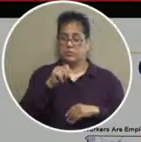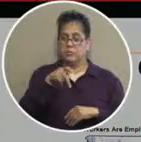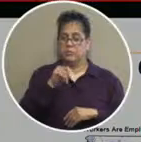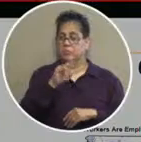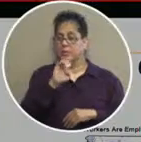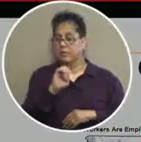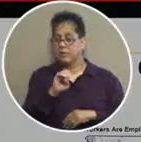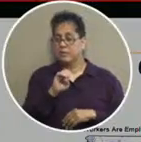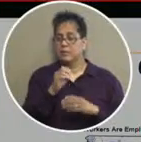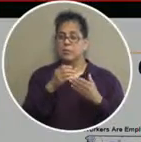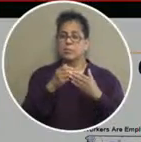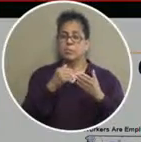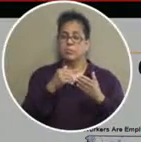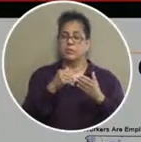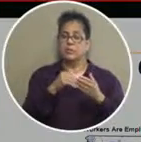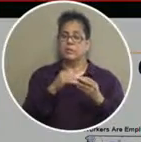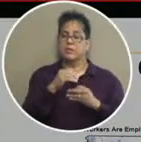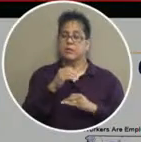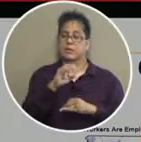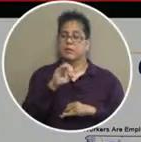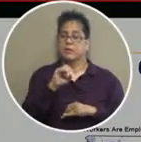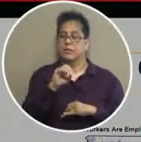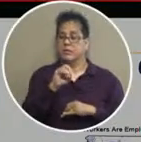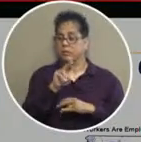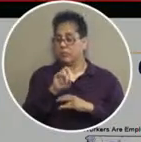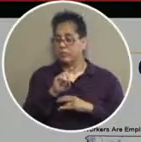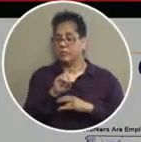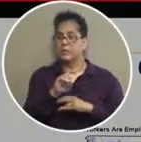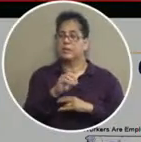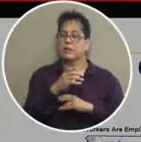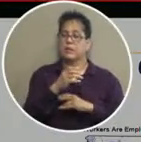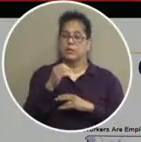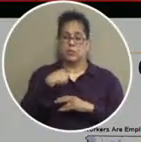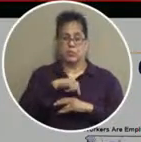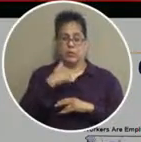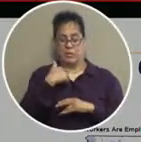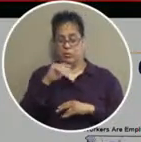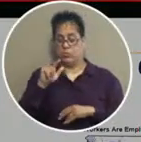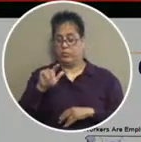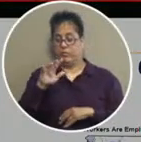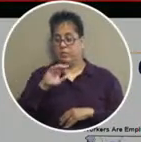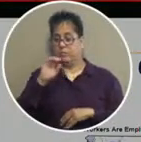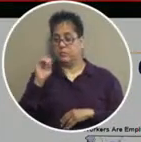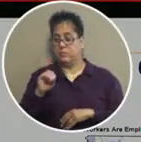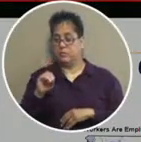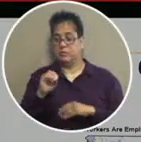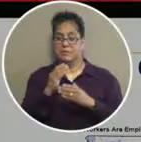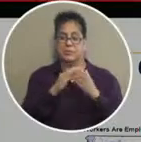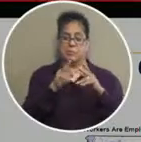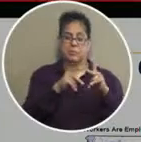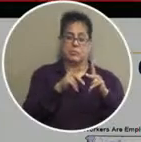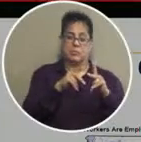to pre-COVID-19 levels slowly but surely. As we have gone from 25%, we'll be going to 50%,